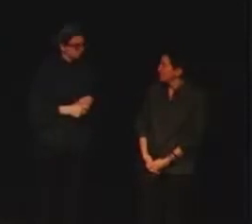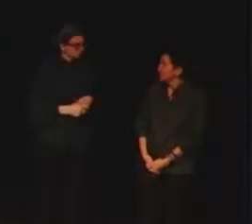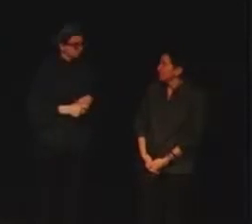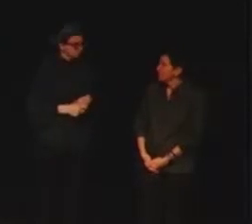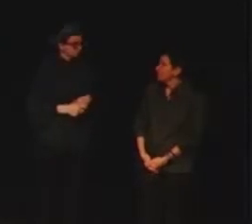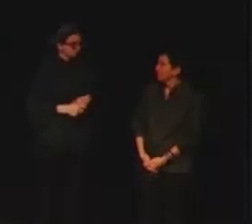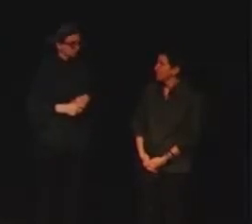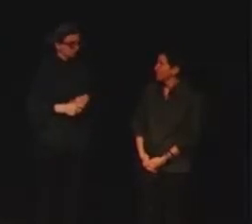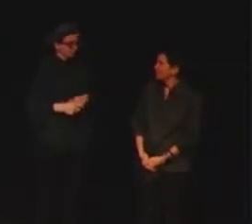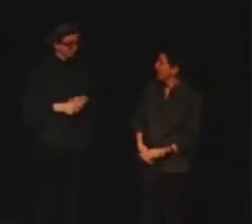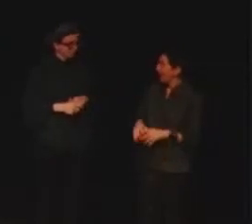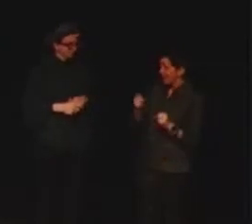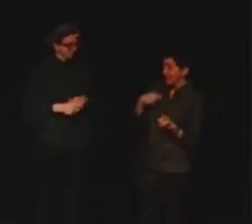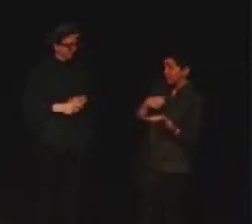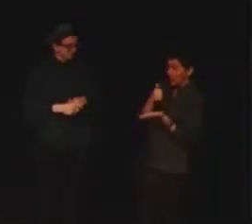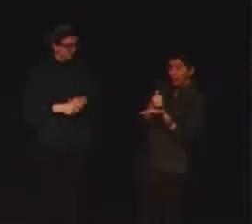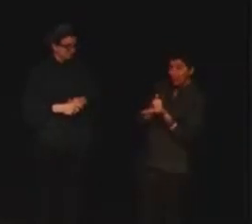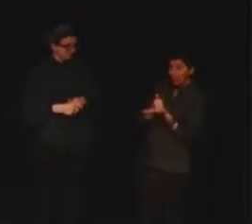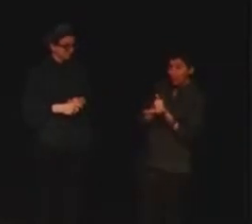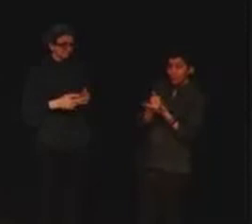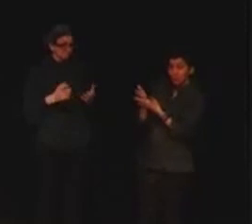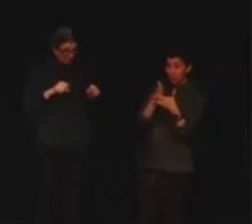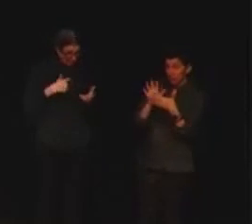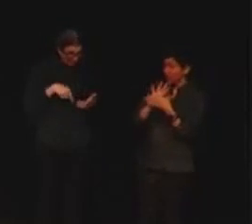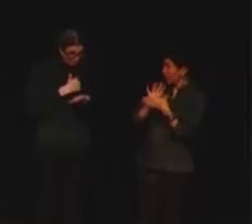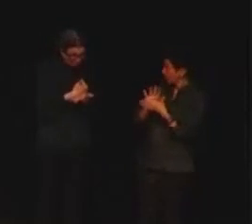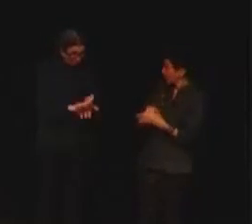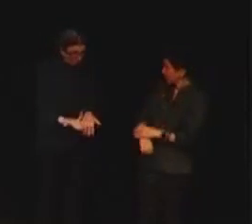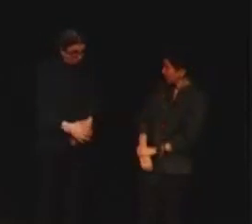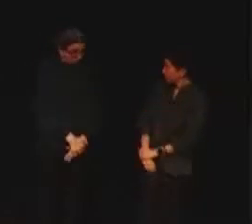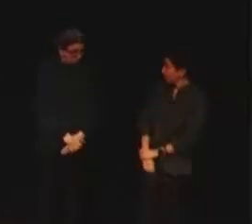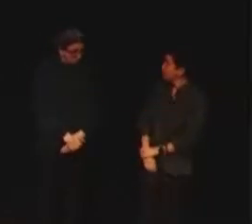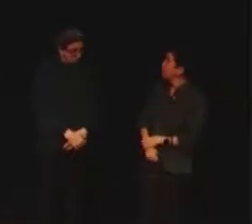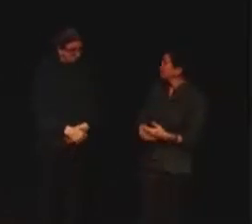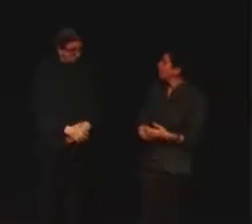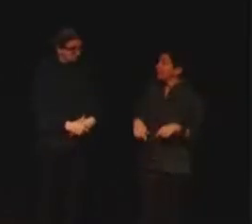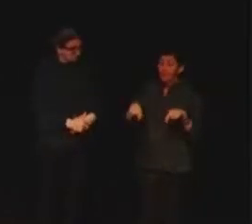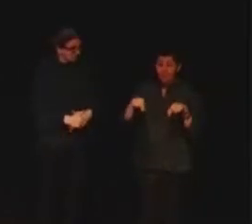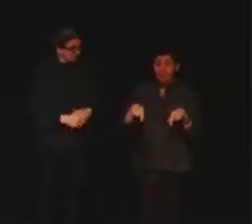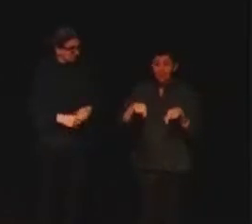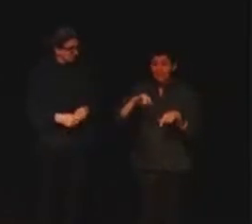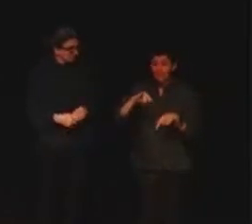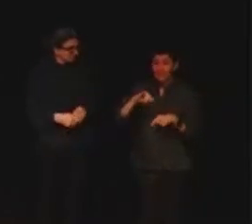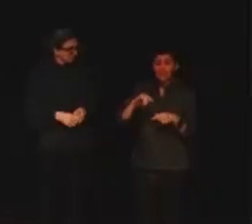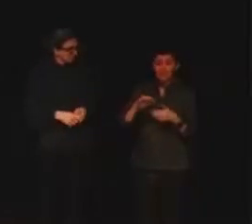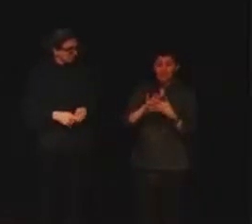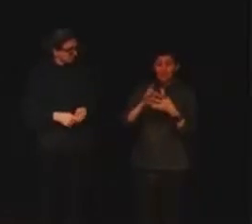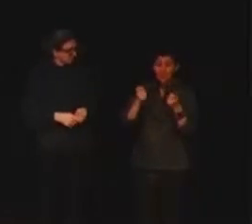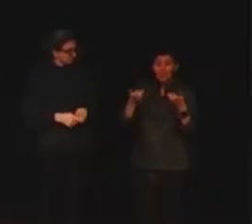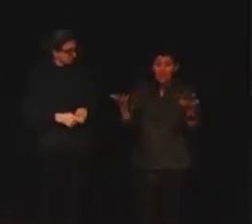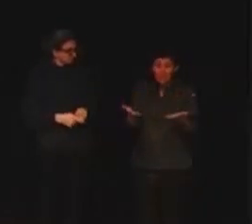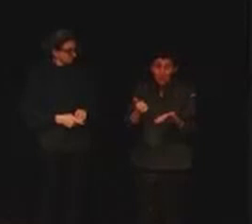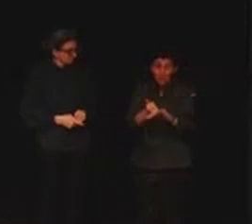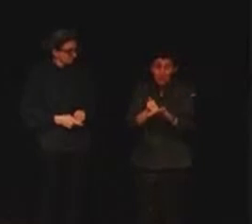And can we help? Yeah, I mean, can we help? Yeah, well, this is helping. Right, all of you have spent